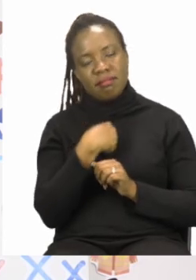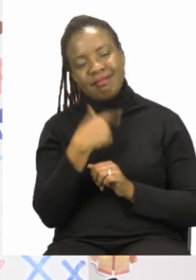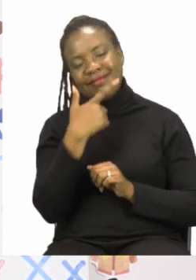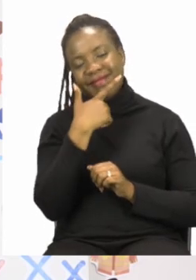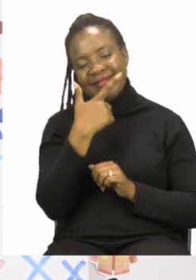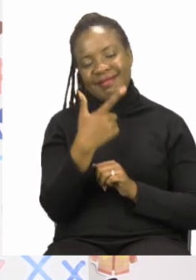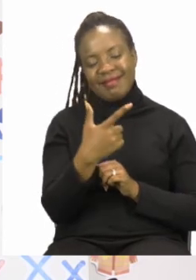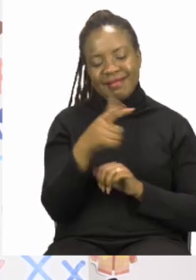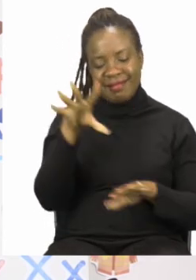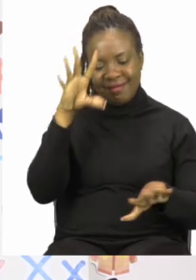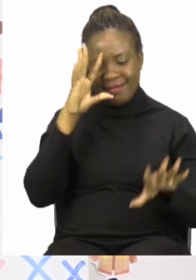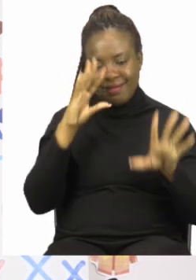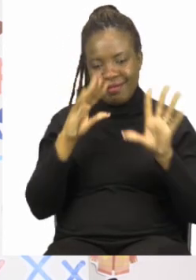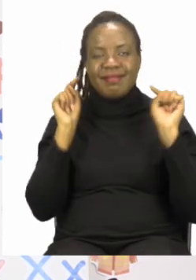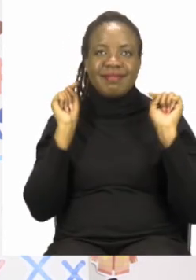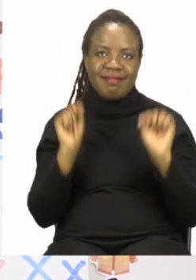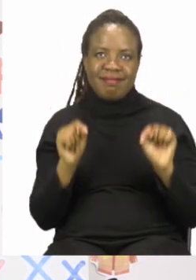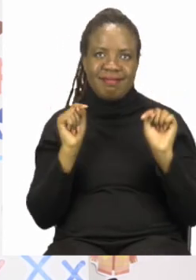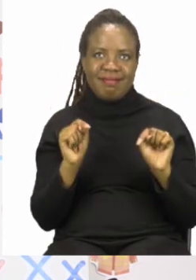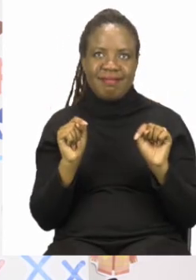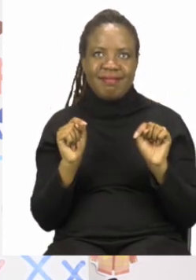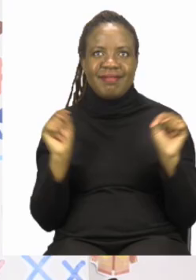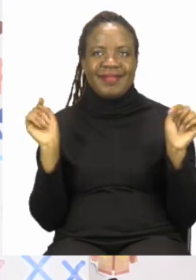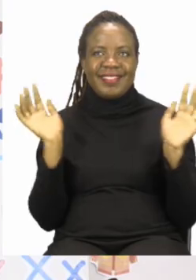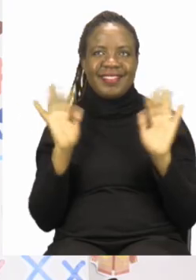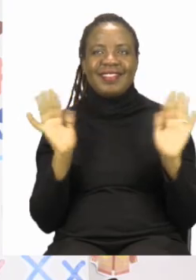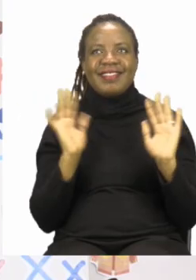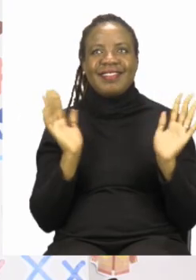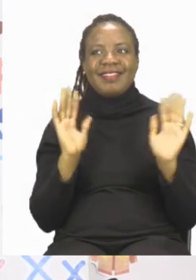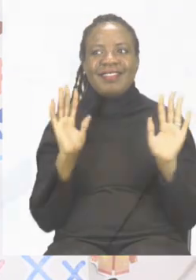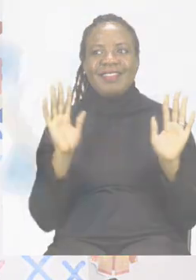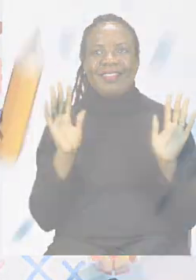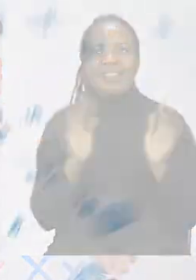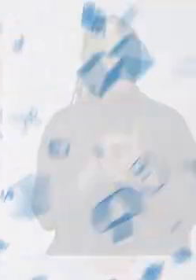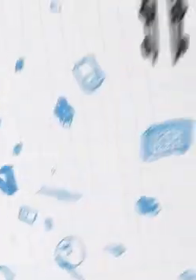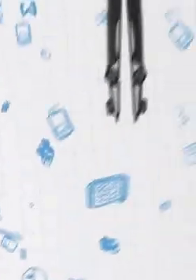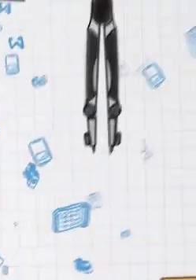you for joining us today, boys and girls, and goodbye.